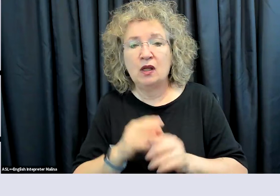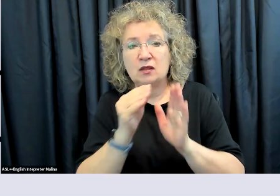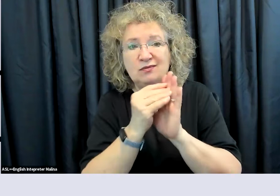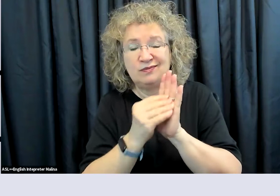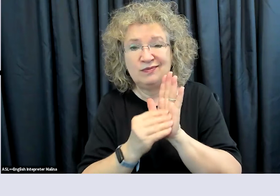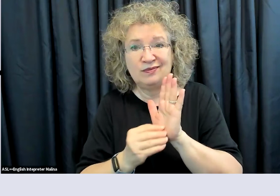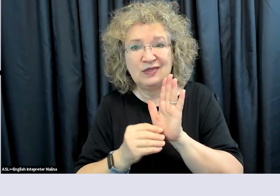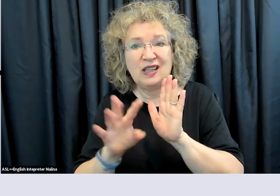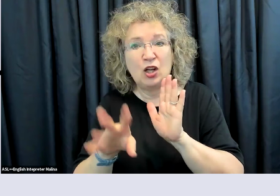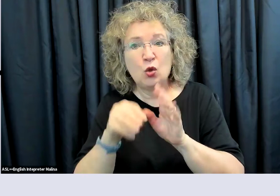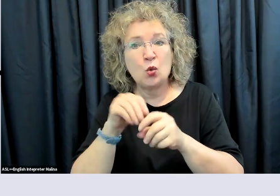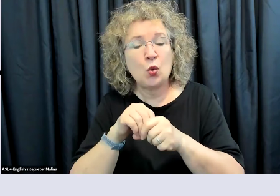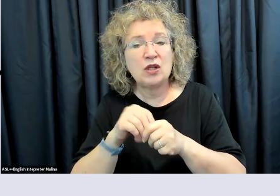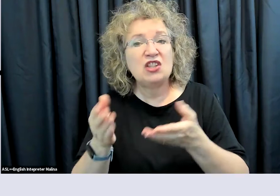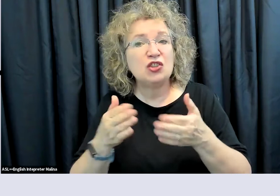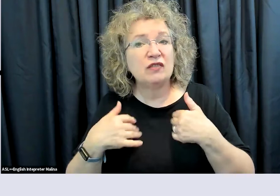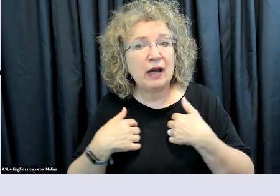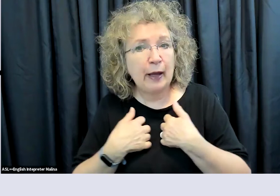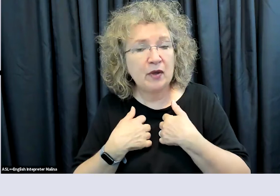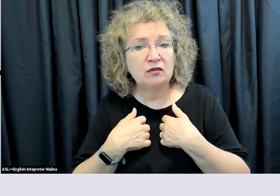slide, please.